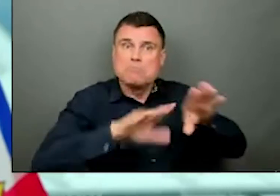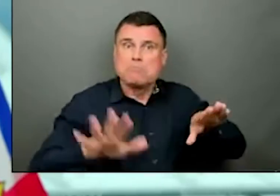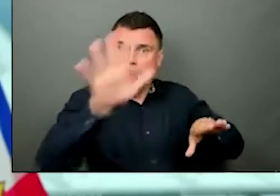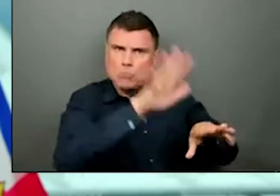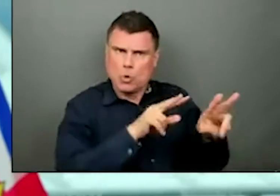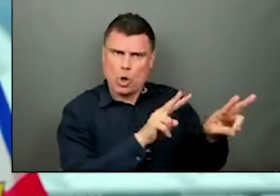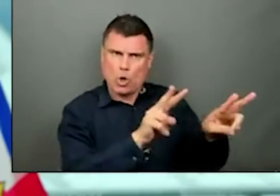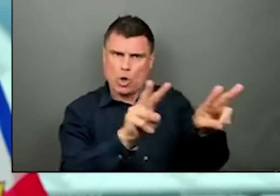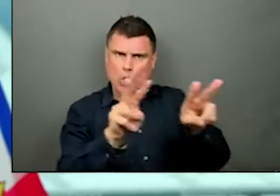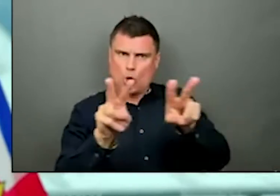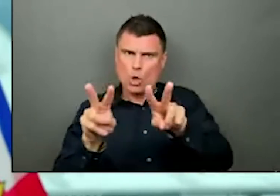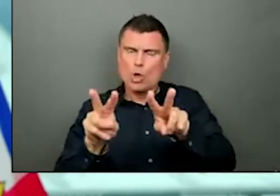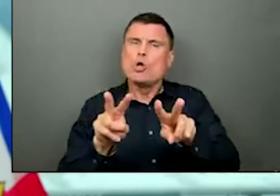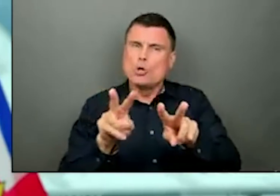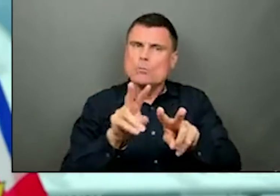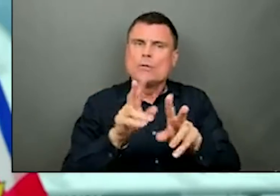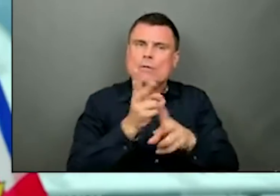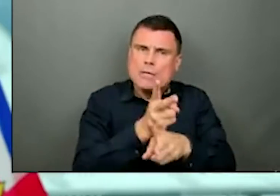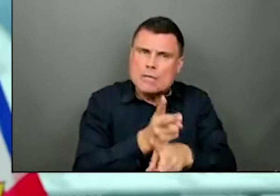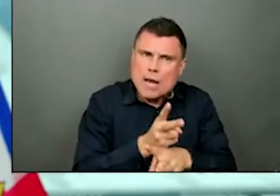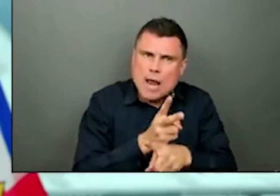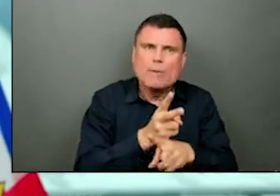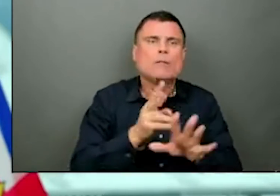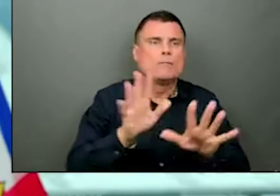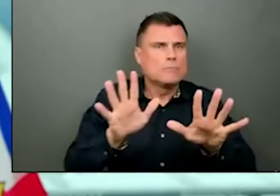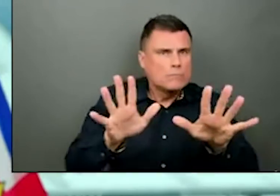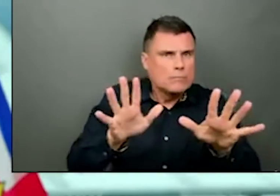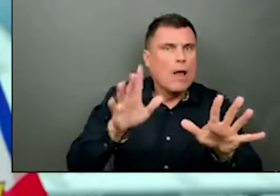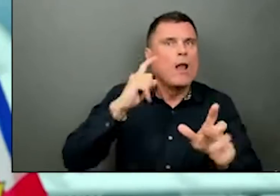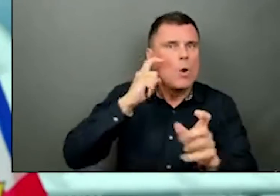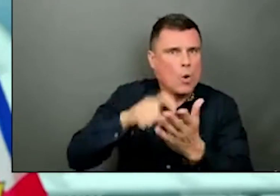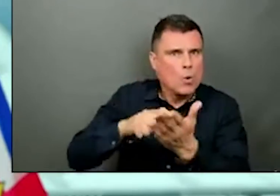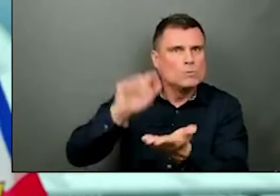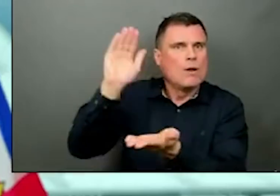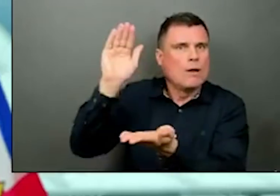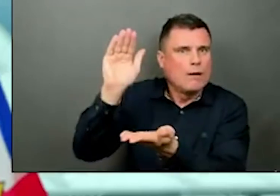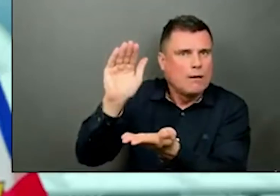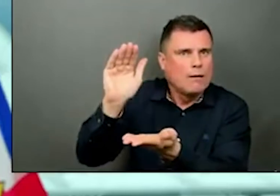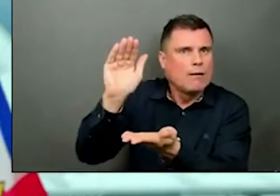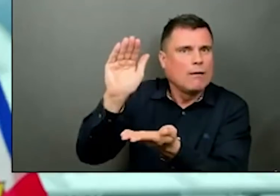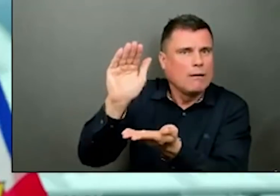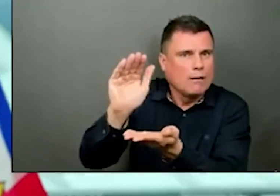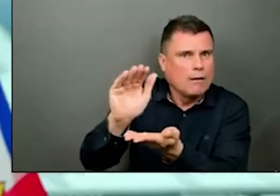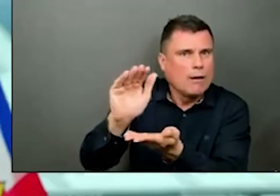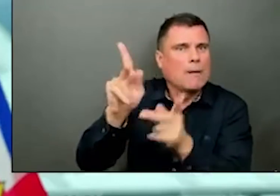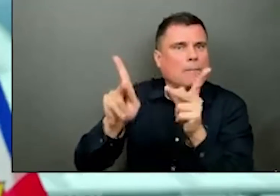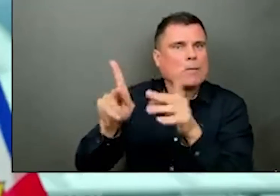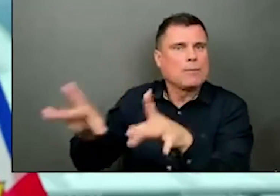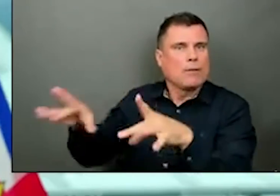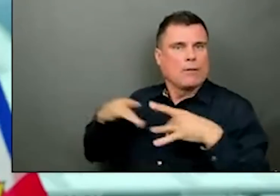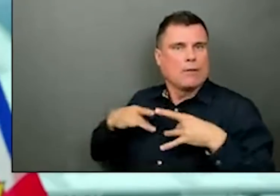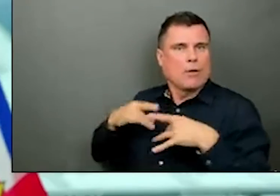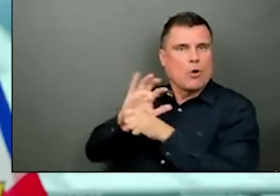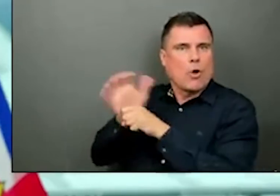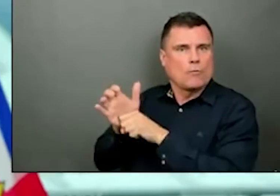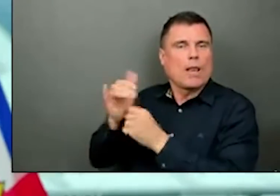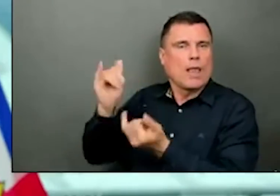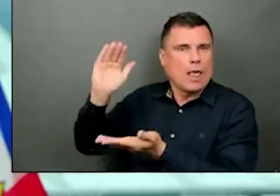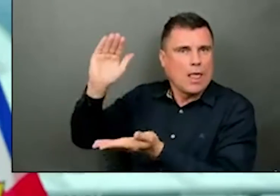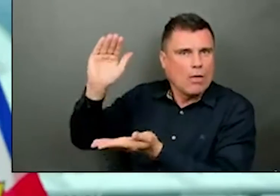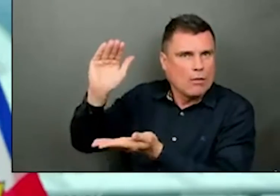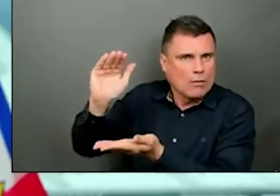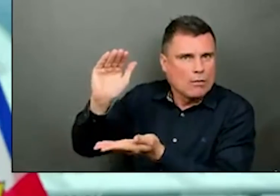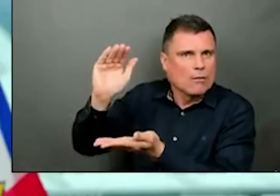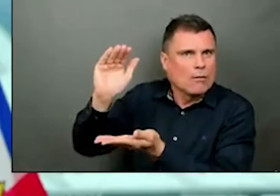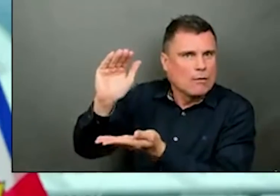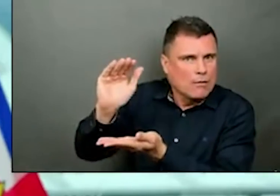communities. And when we think about how transmission occurs, it's like a path with many, many forks in the road. In some cases,